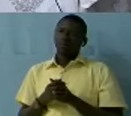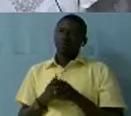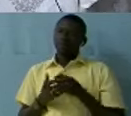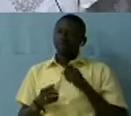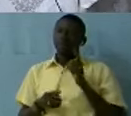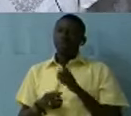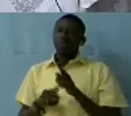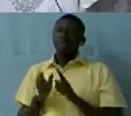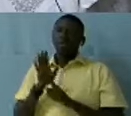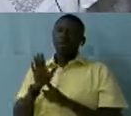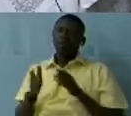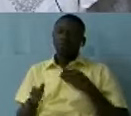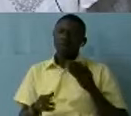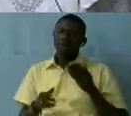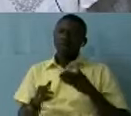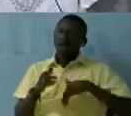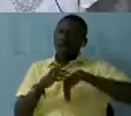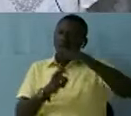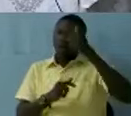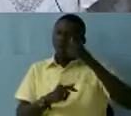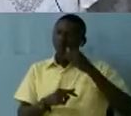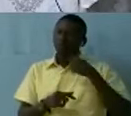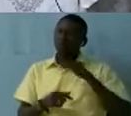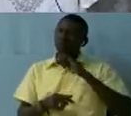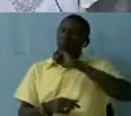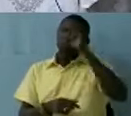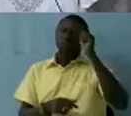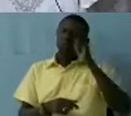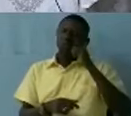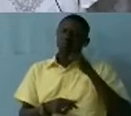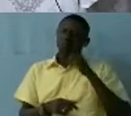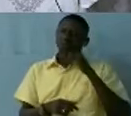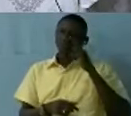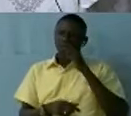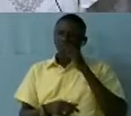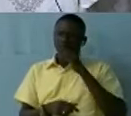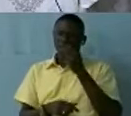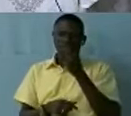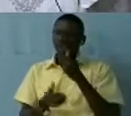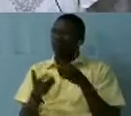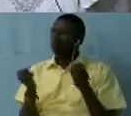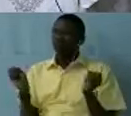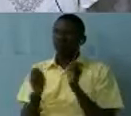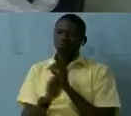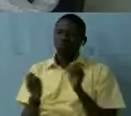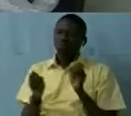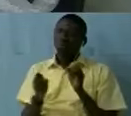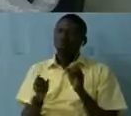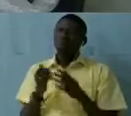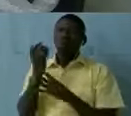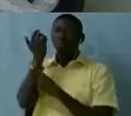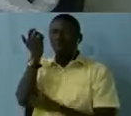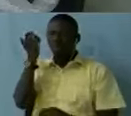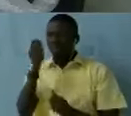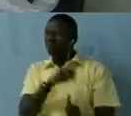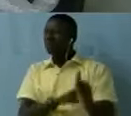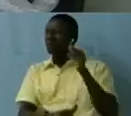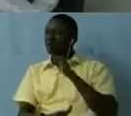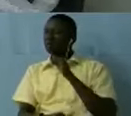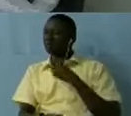That I went abroad to hustle, but I did not succeed. I did not get anything, so I returned back and I